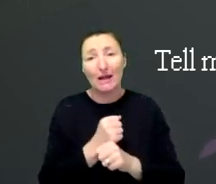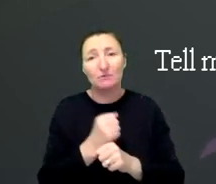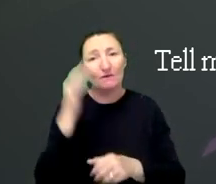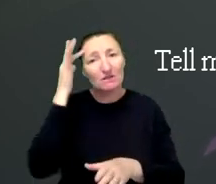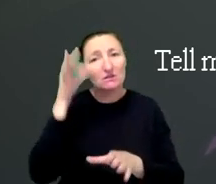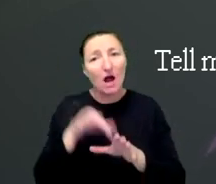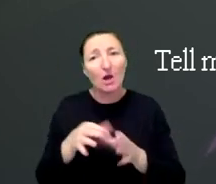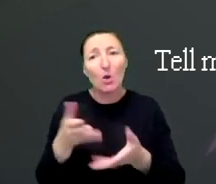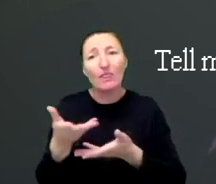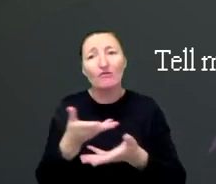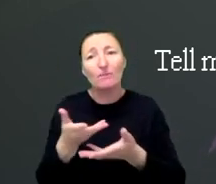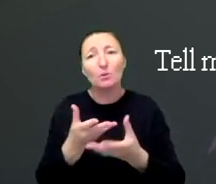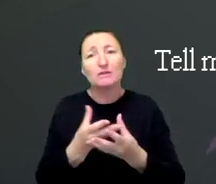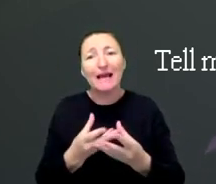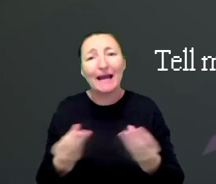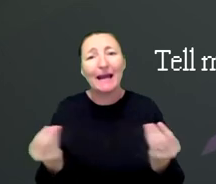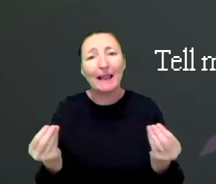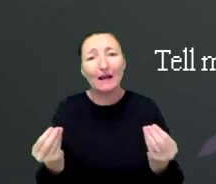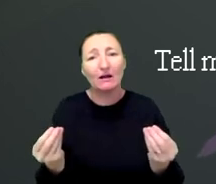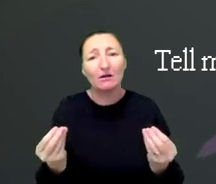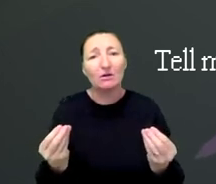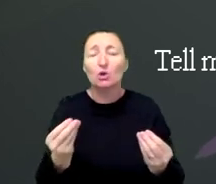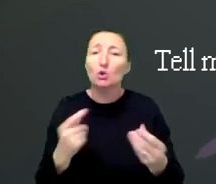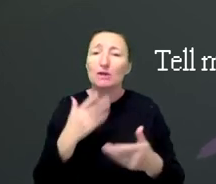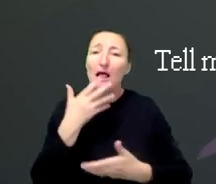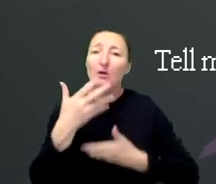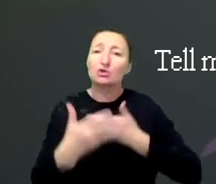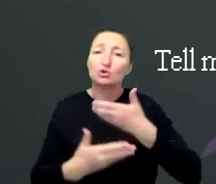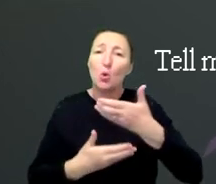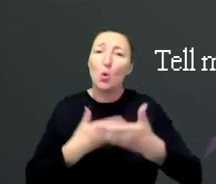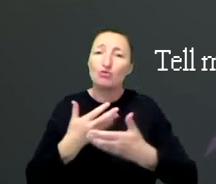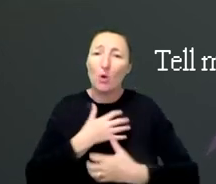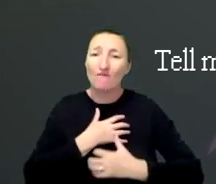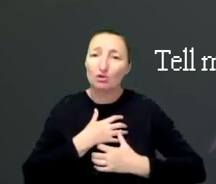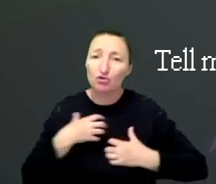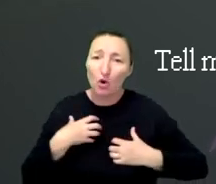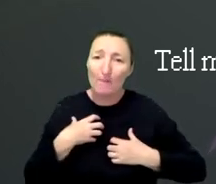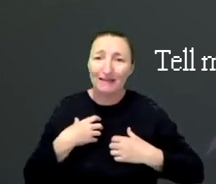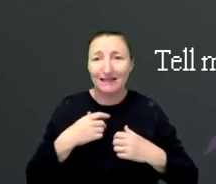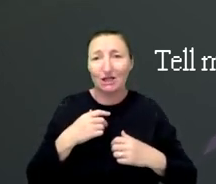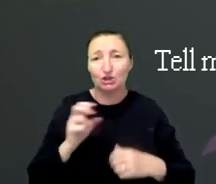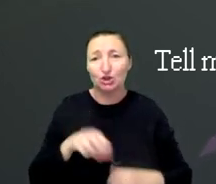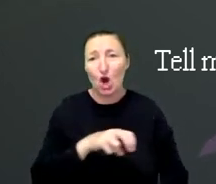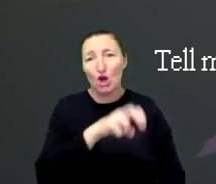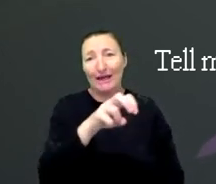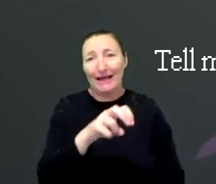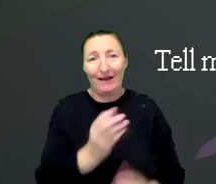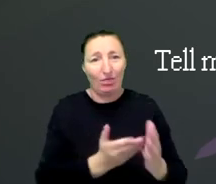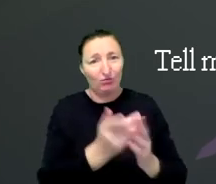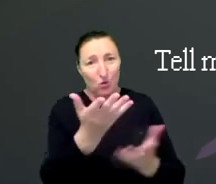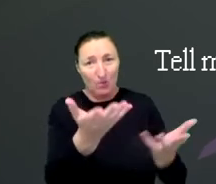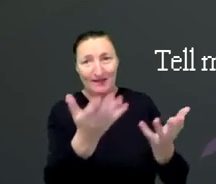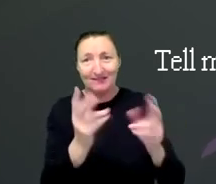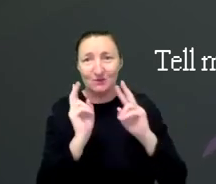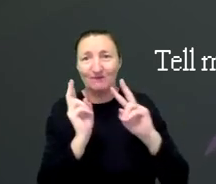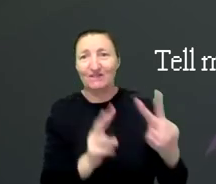Yes. Right. Yeah, you definitely can retell the story of a very traumatic journey on a project design. For us, that wasn't the case because we had a really great time working